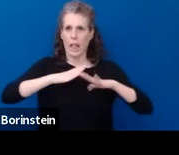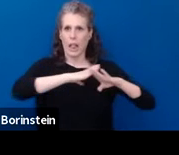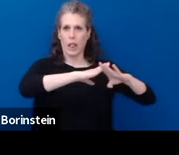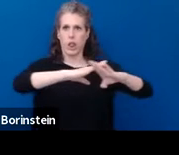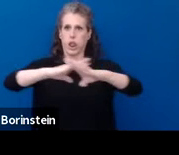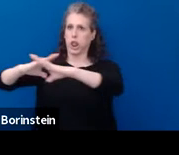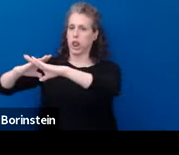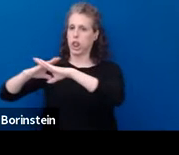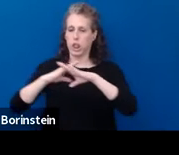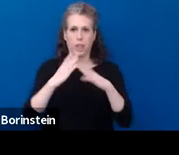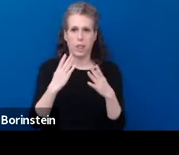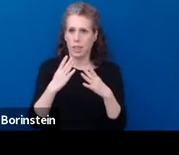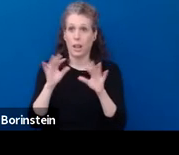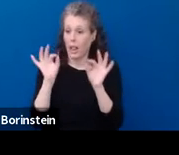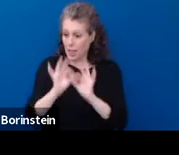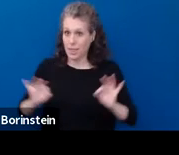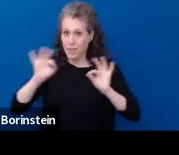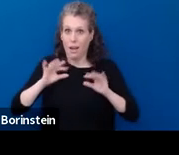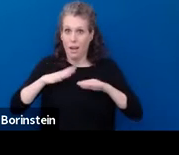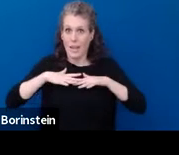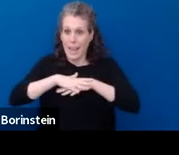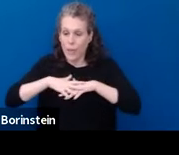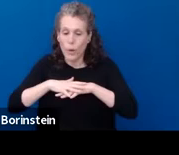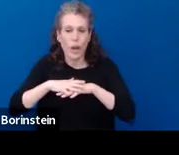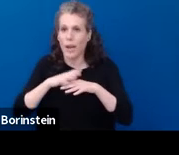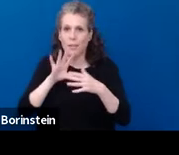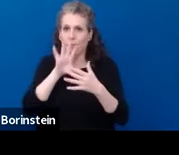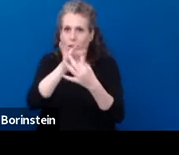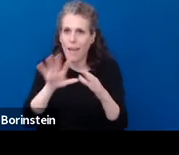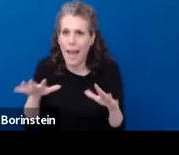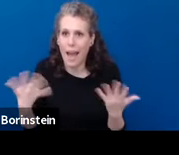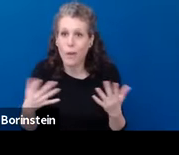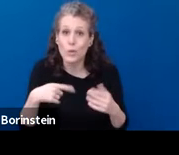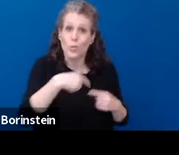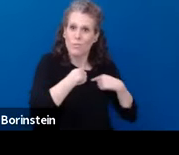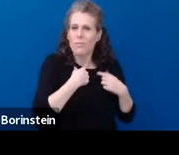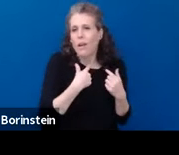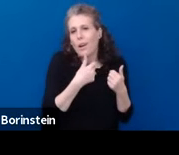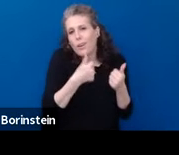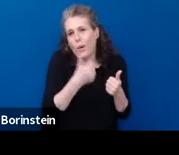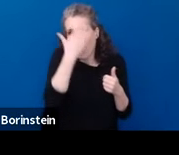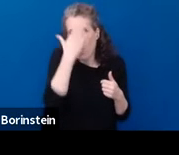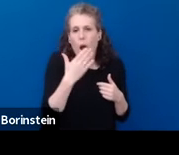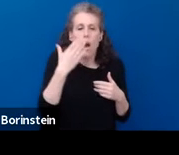to find it if you don't have the network with the parents. So it's a difficult thing to